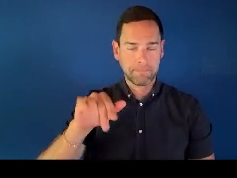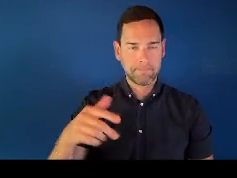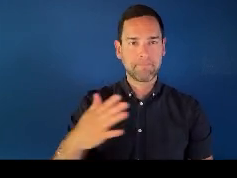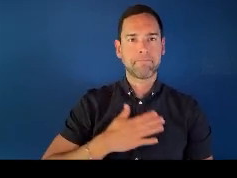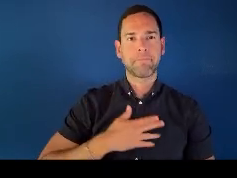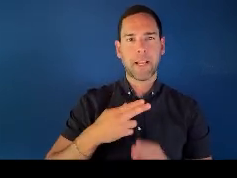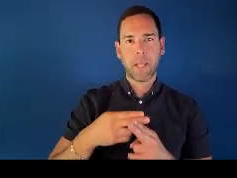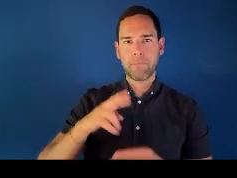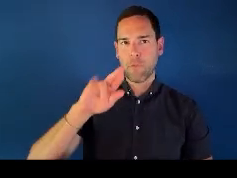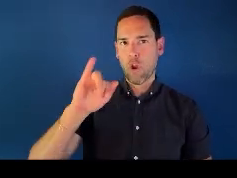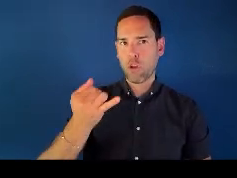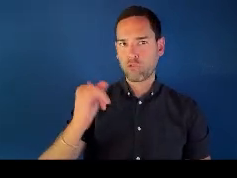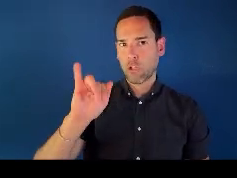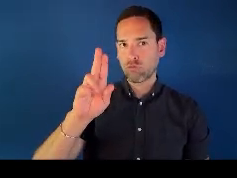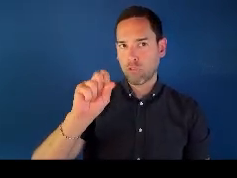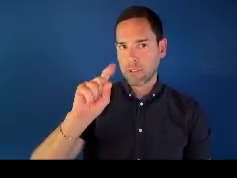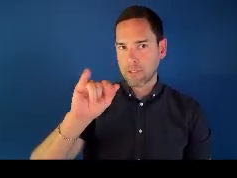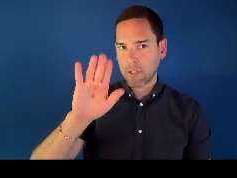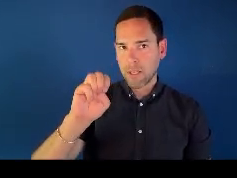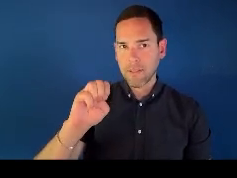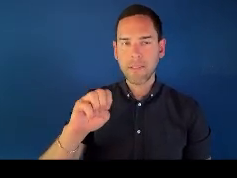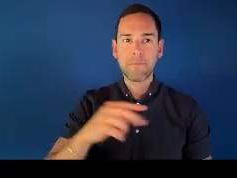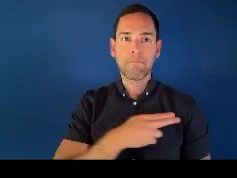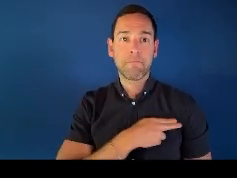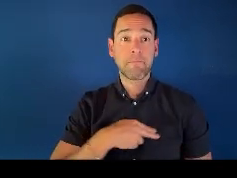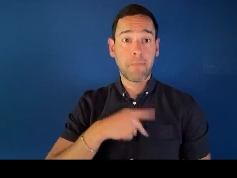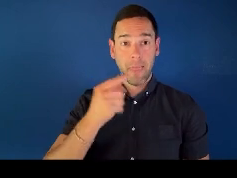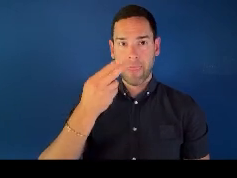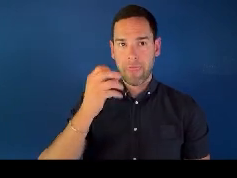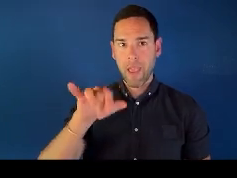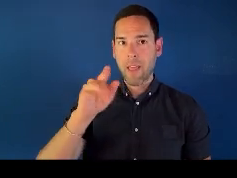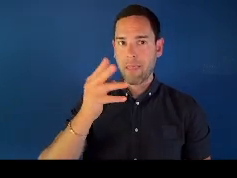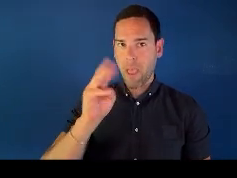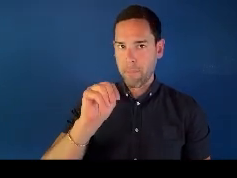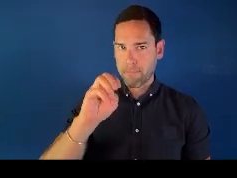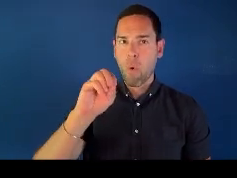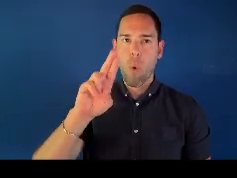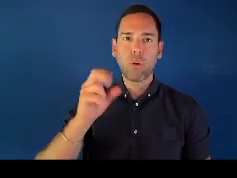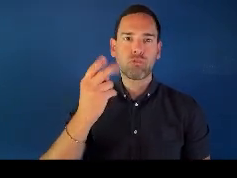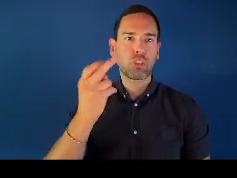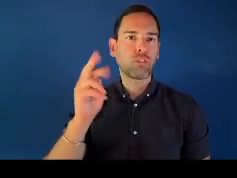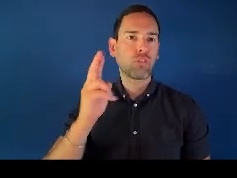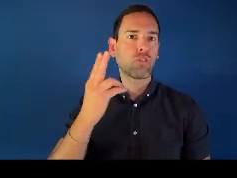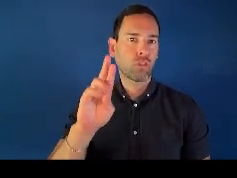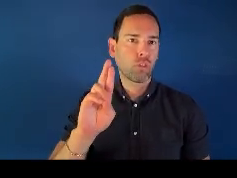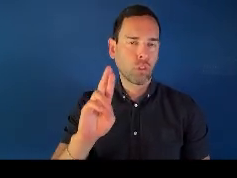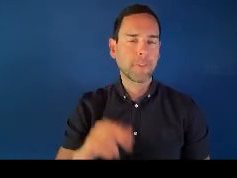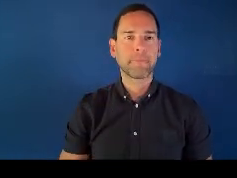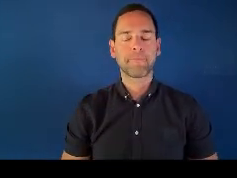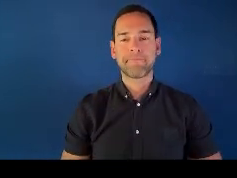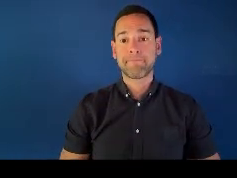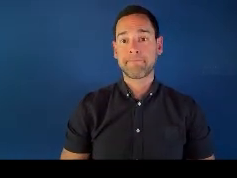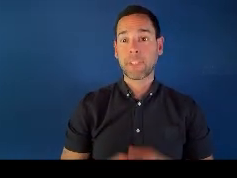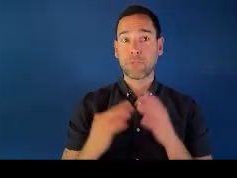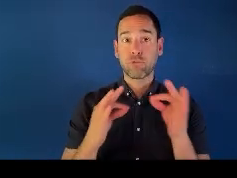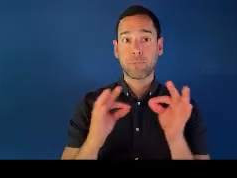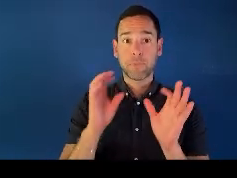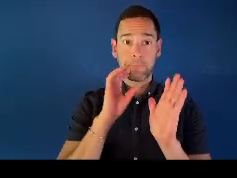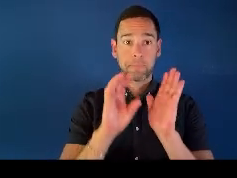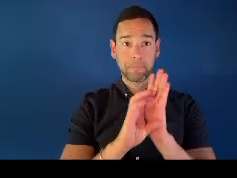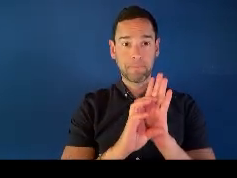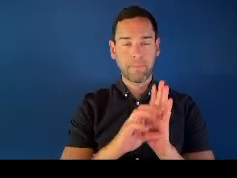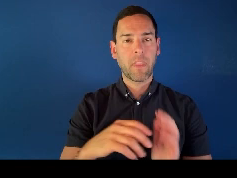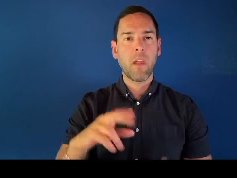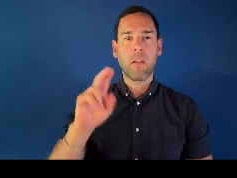cream t-shirt with brown hair, and there is a cement wall in the background. A headshot